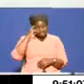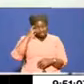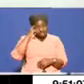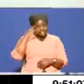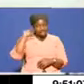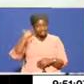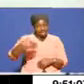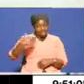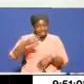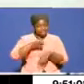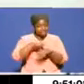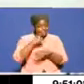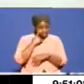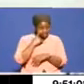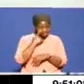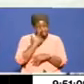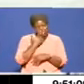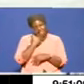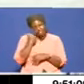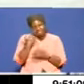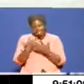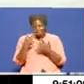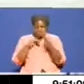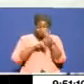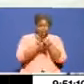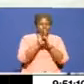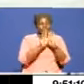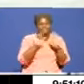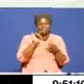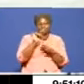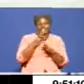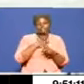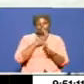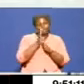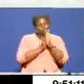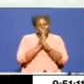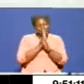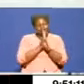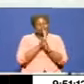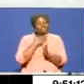tu ni kufunga bao. Hiyo ndio inakwanga motivation yangu. Nataka tu nifunge ni kuwe